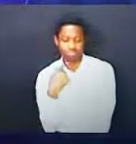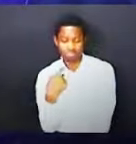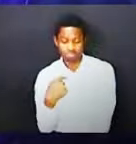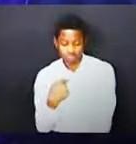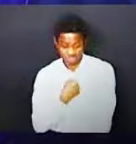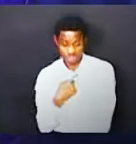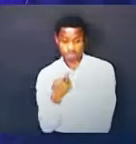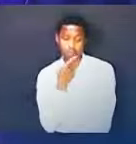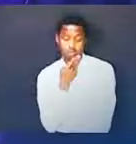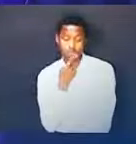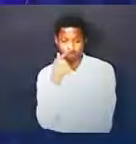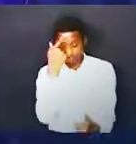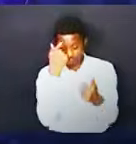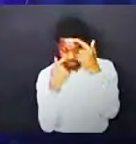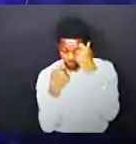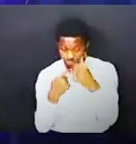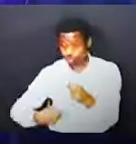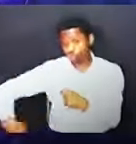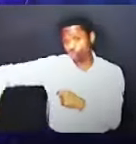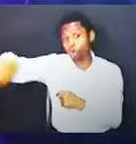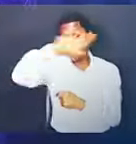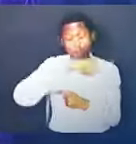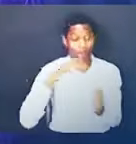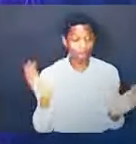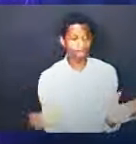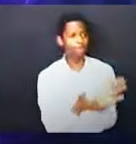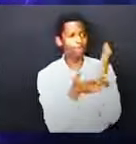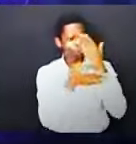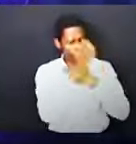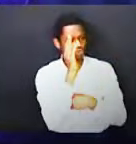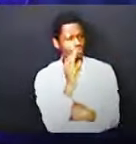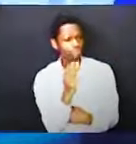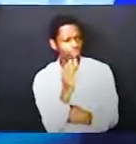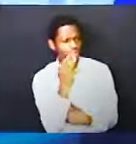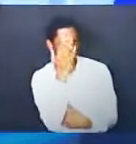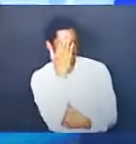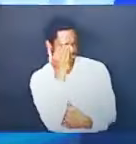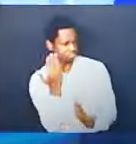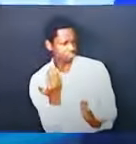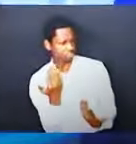Paulo, minti washe onyankopon ani onyam. The apostle's Paul's